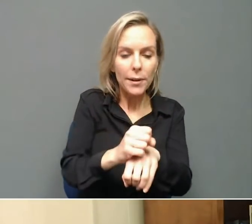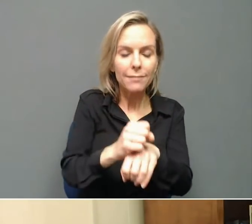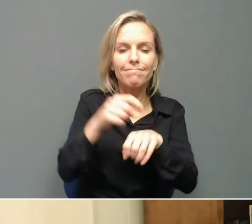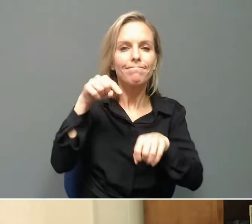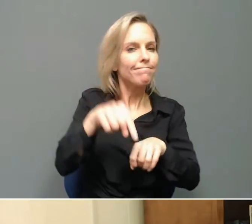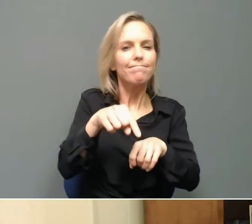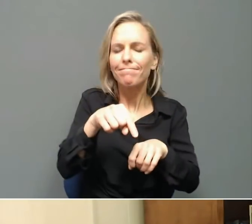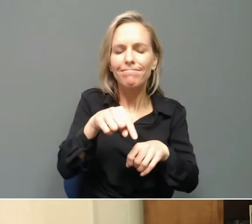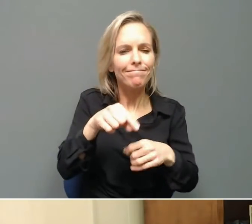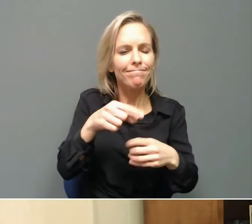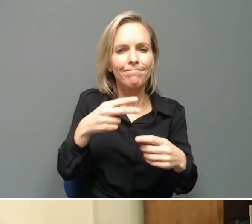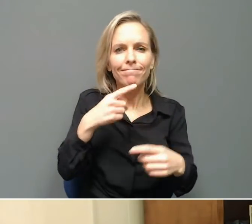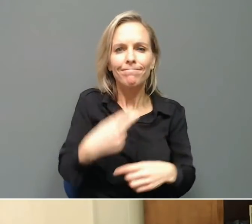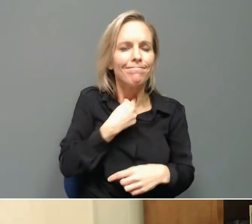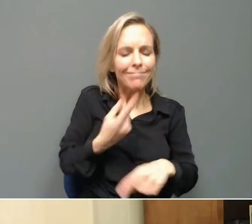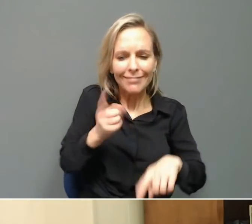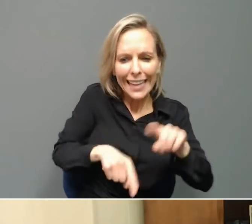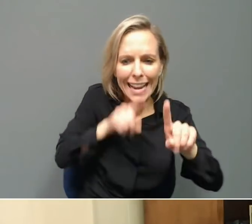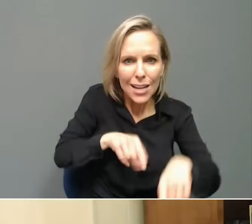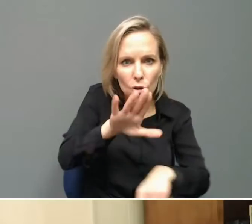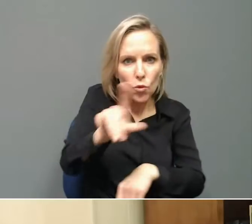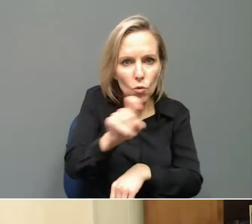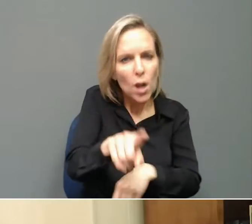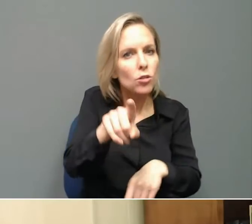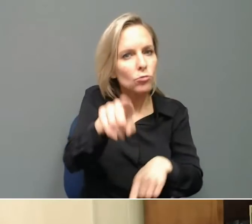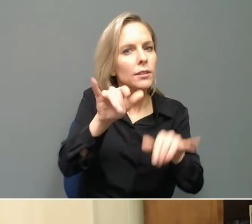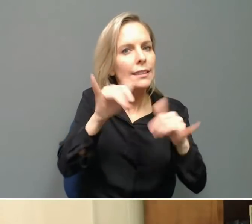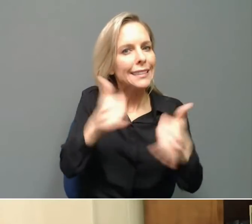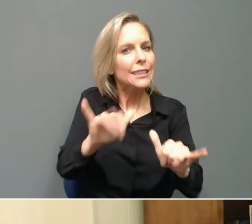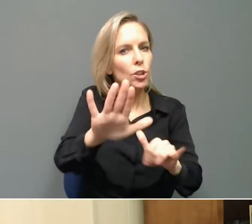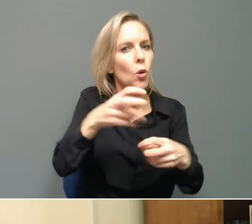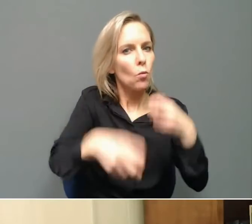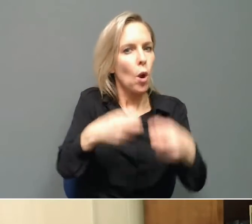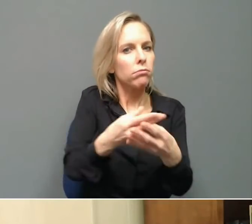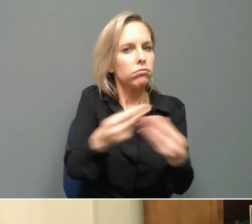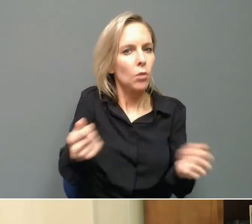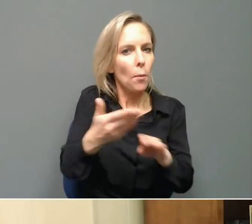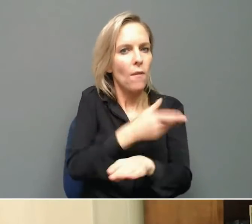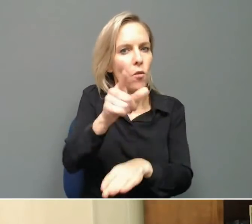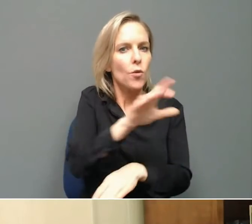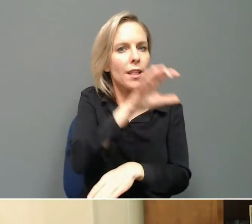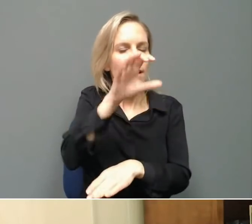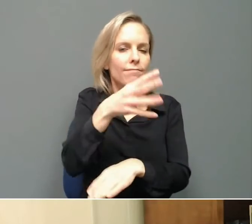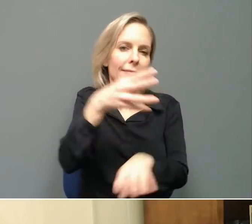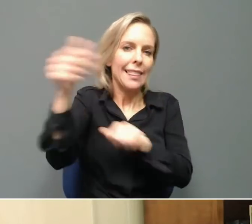trouble with you, you should be able to still get your problem taken care of before you leave that appointment.